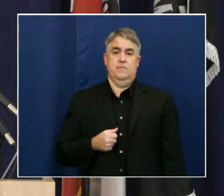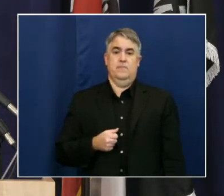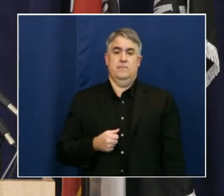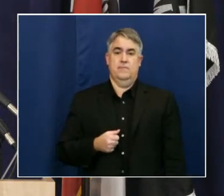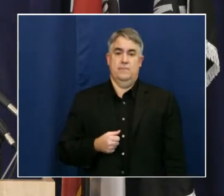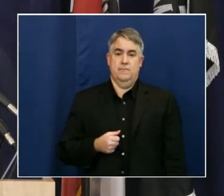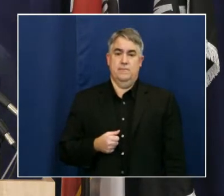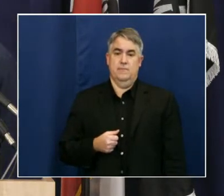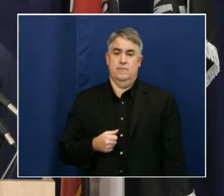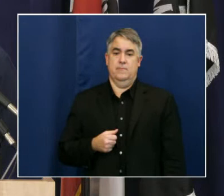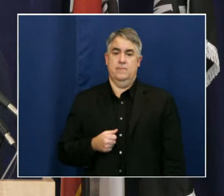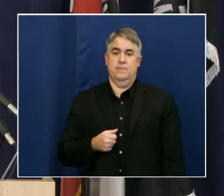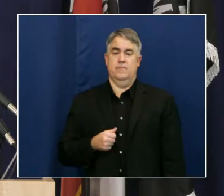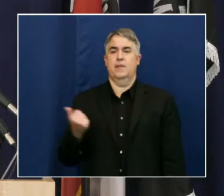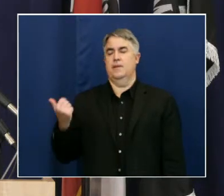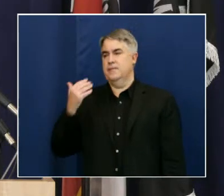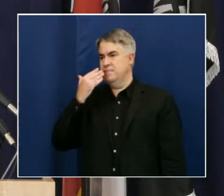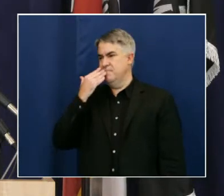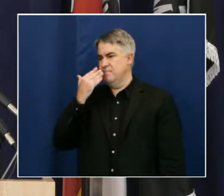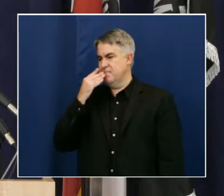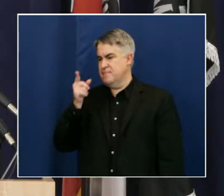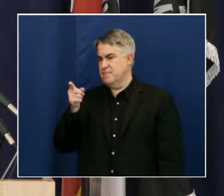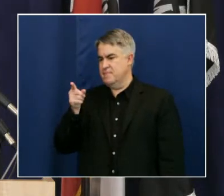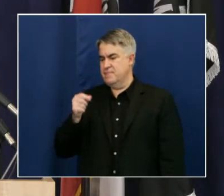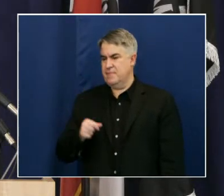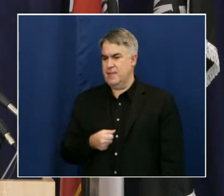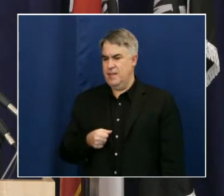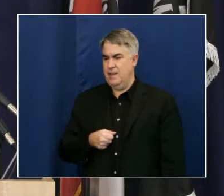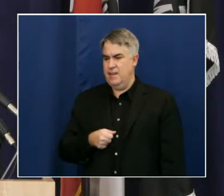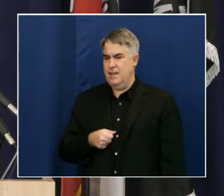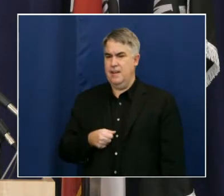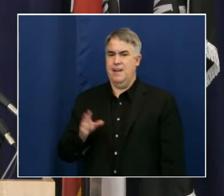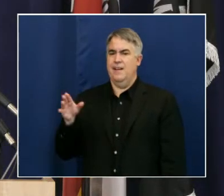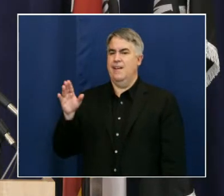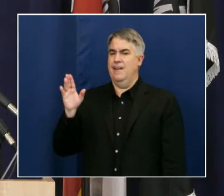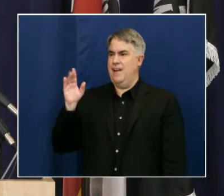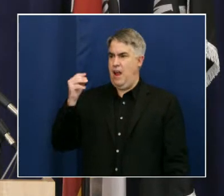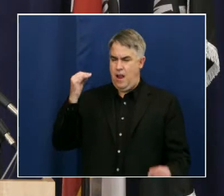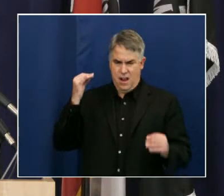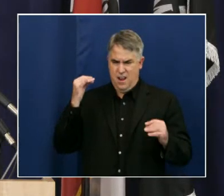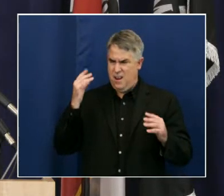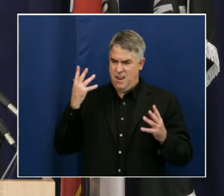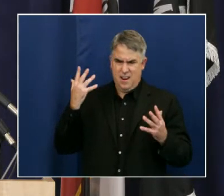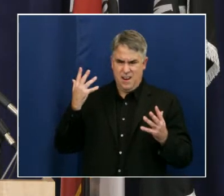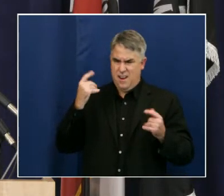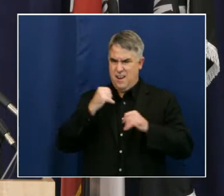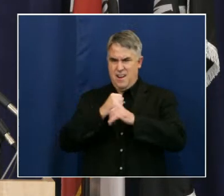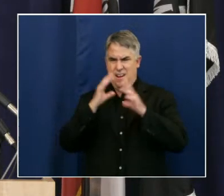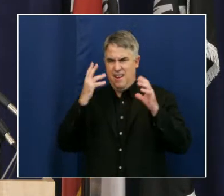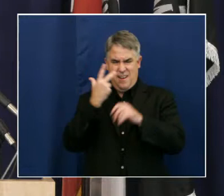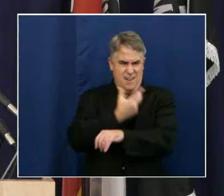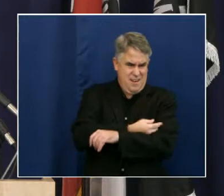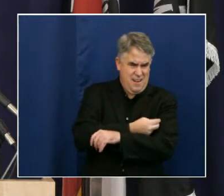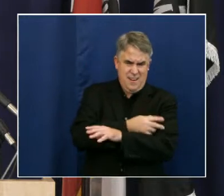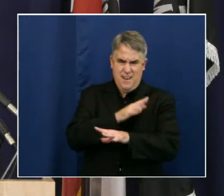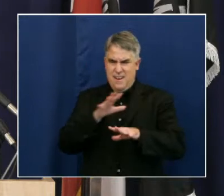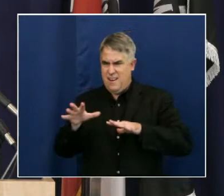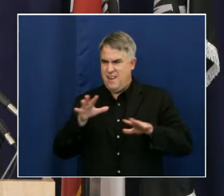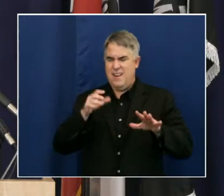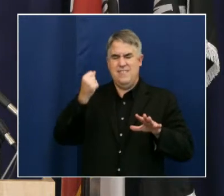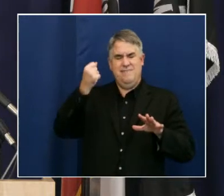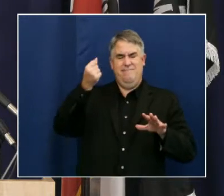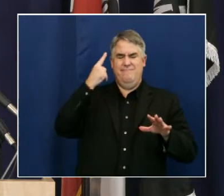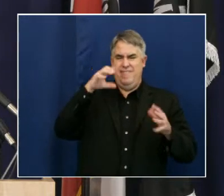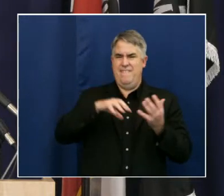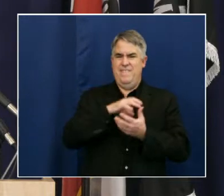Yeah, again, thank you for these questions, because I think it really is on everyone's mind as we're trying to work through this system. I'm in regular contact, as Dr. Wooten